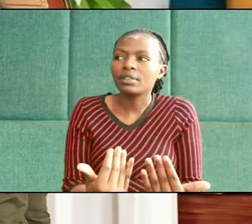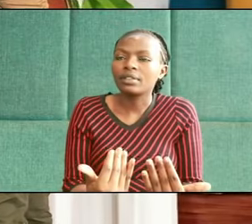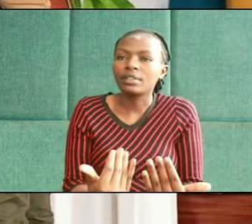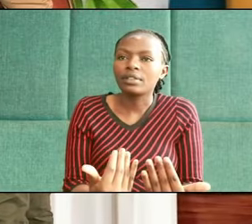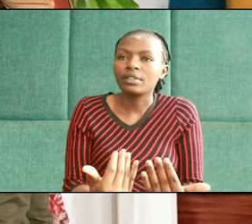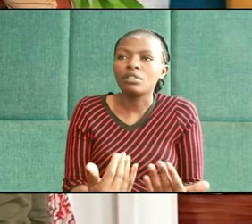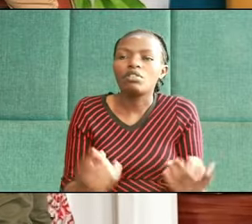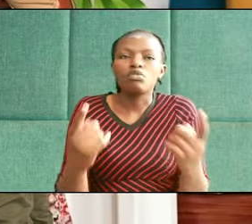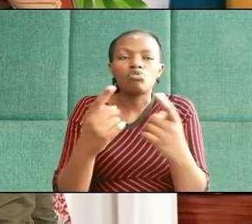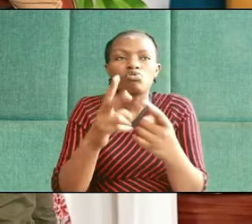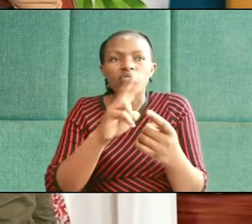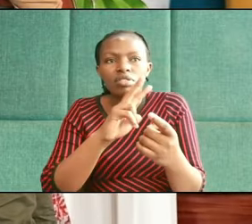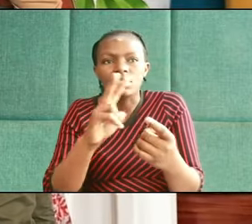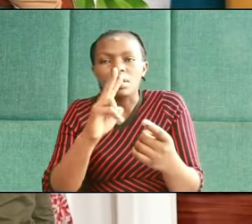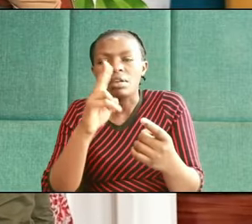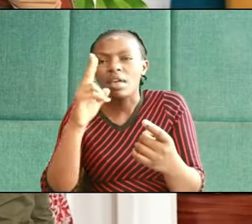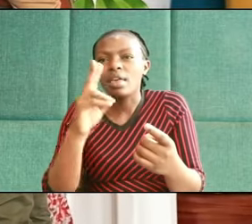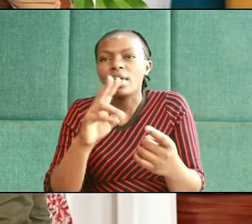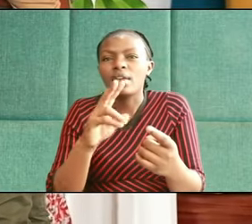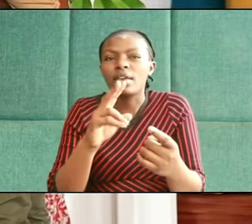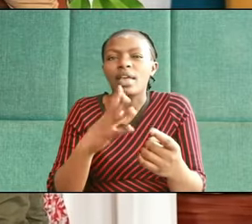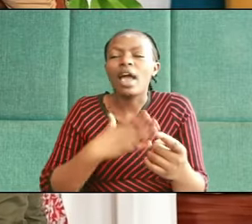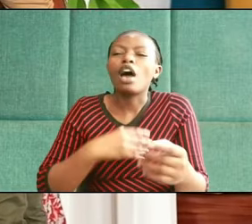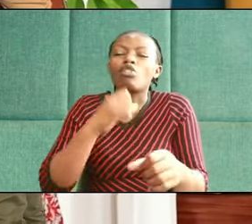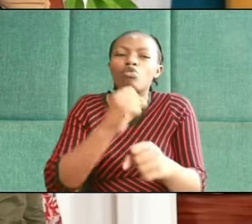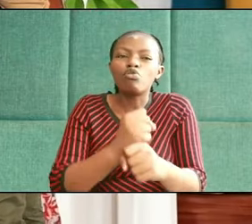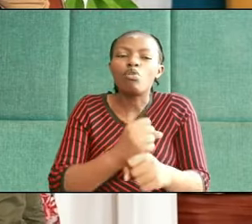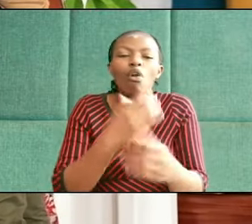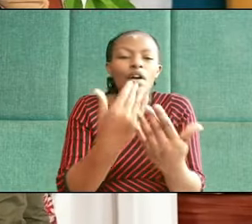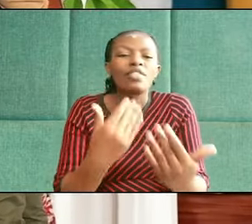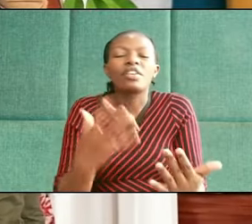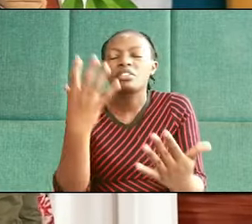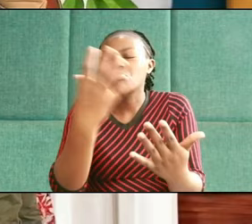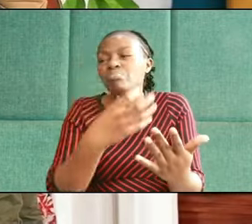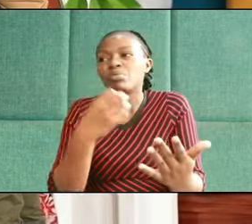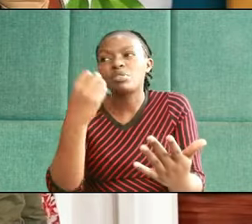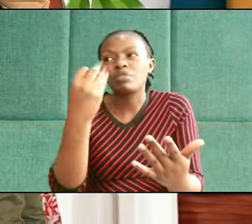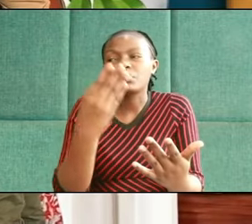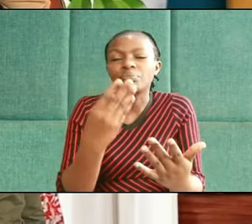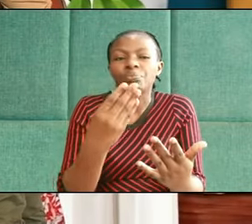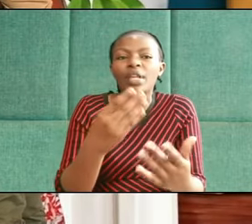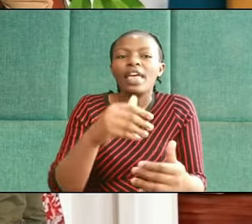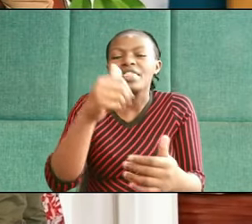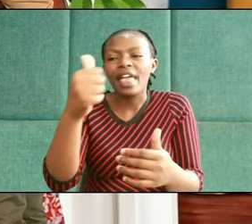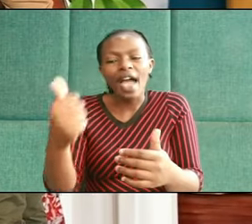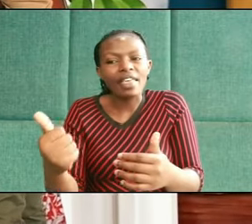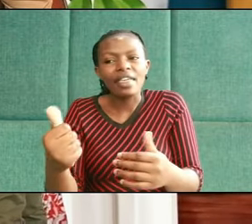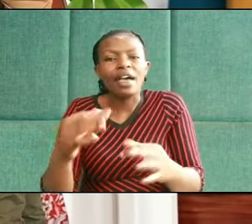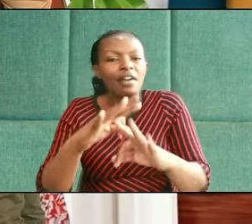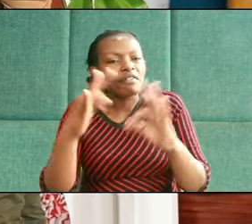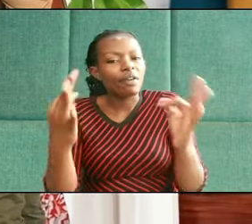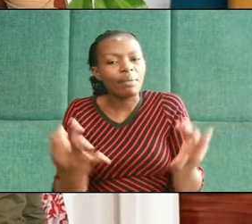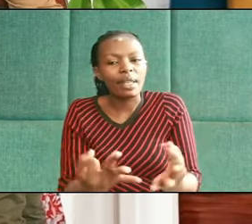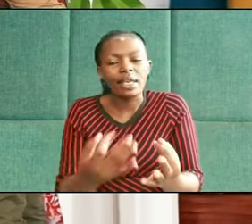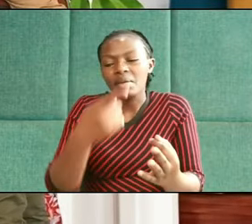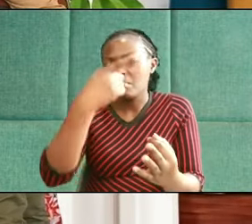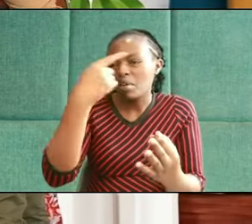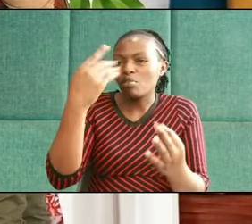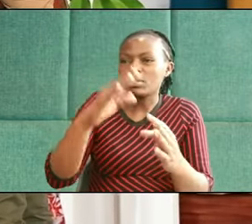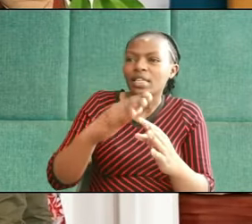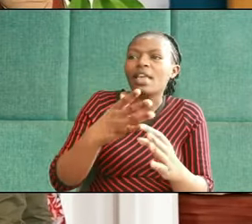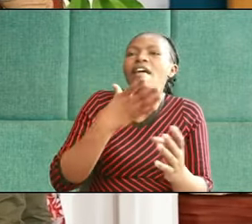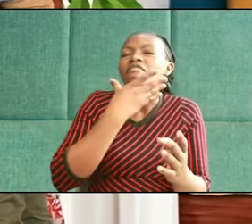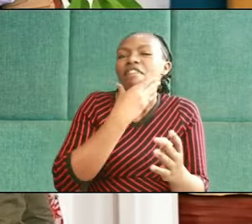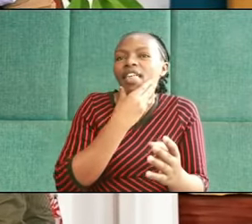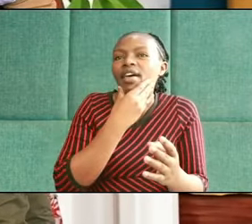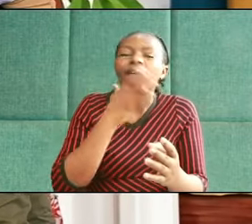face duty or to do things dutifully. The other family, because the father was joyful and happy when he was taking them